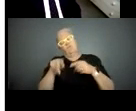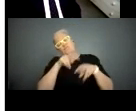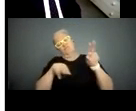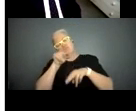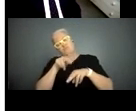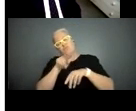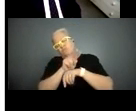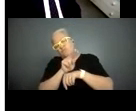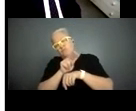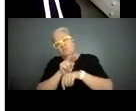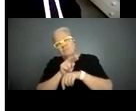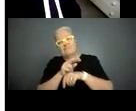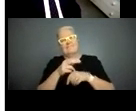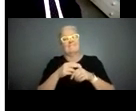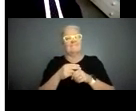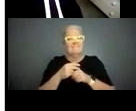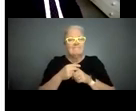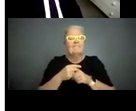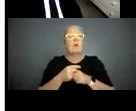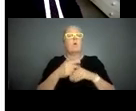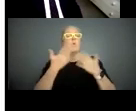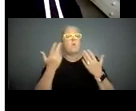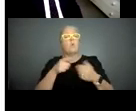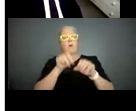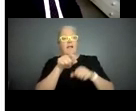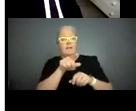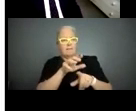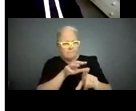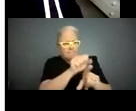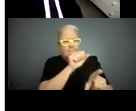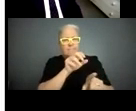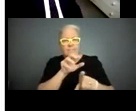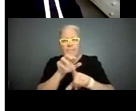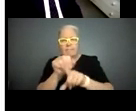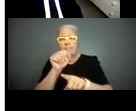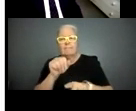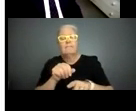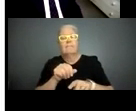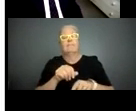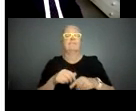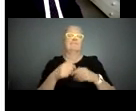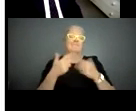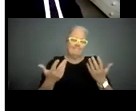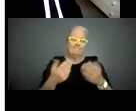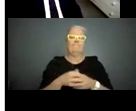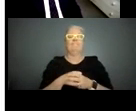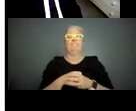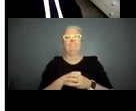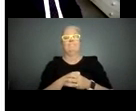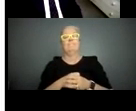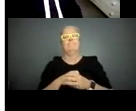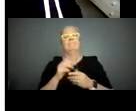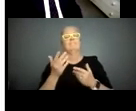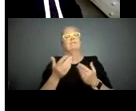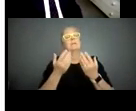education colleges, which is going to equip the teachers. You see, most of us as organizations working in